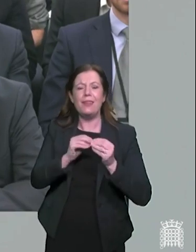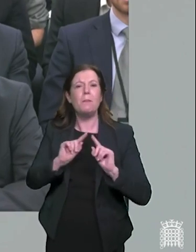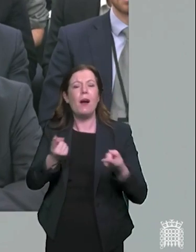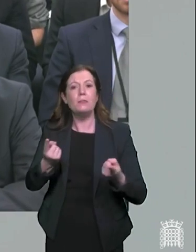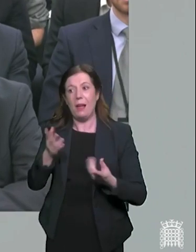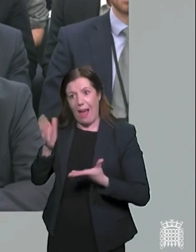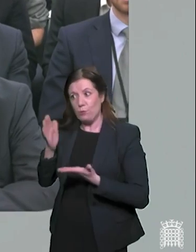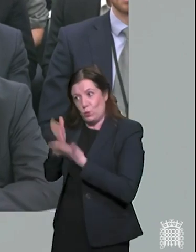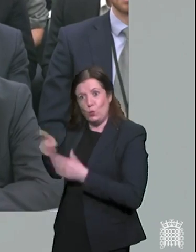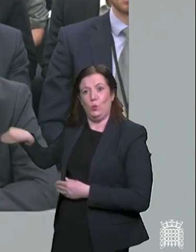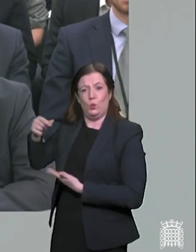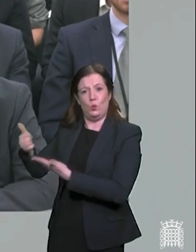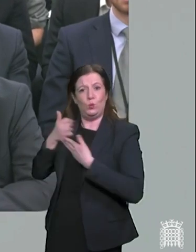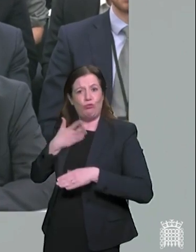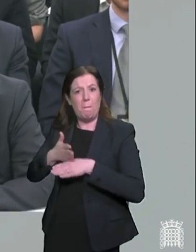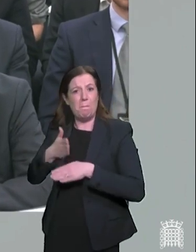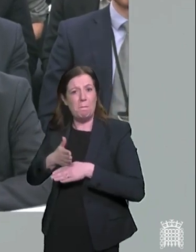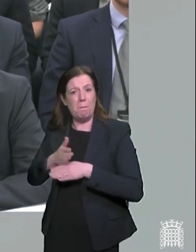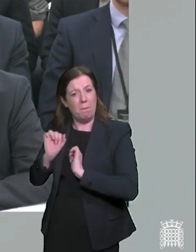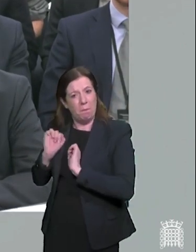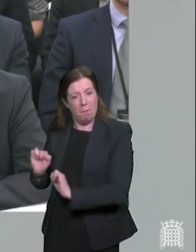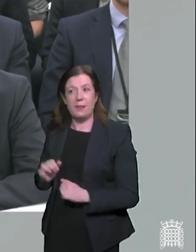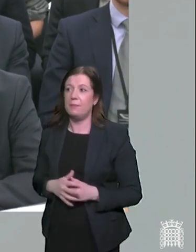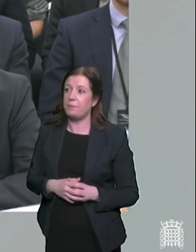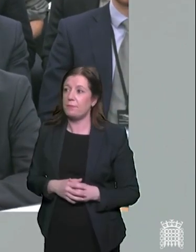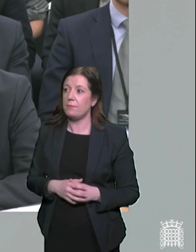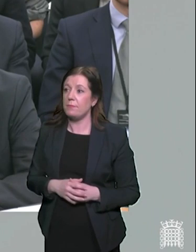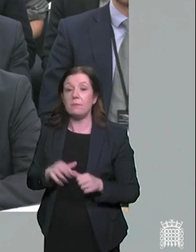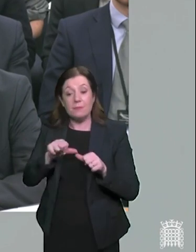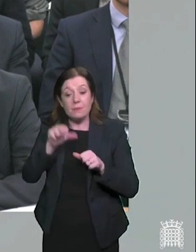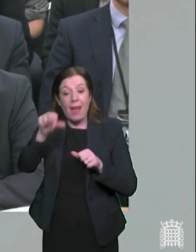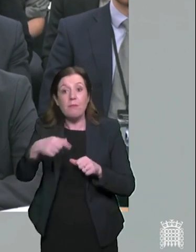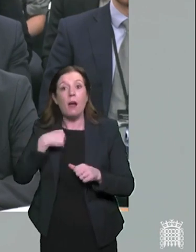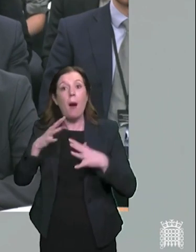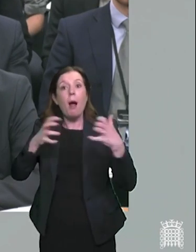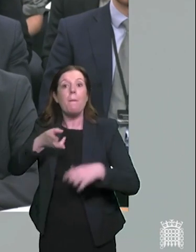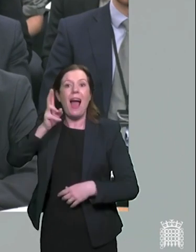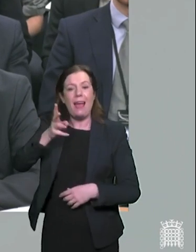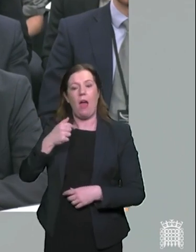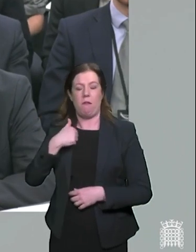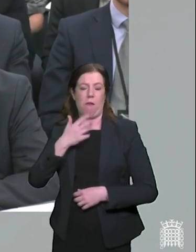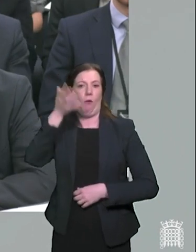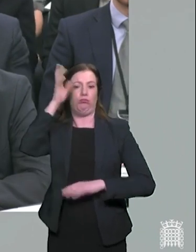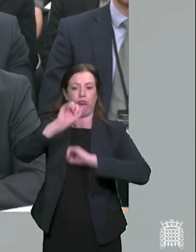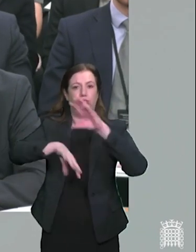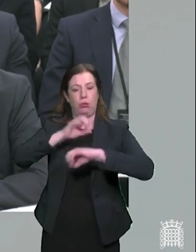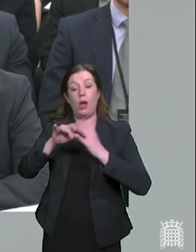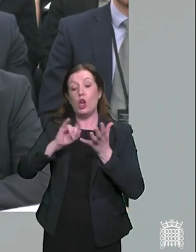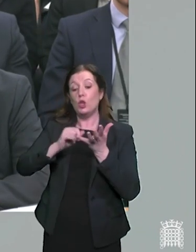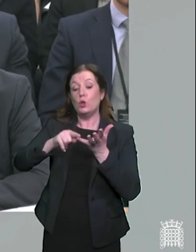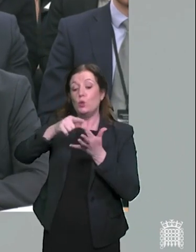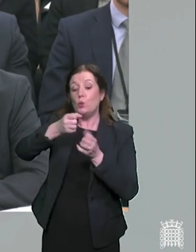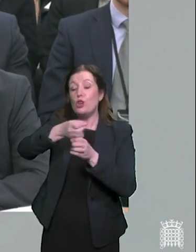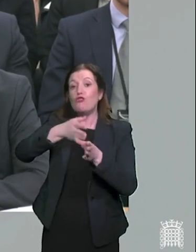Finally, the committee criticises the manner in which I corrected the record. I corrected the record on the day of Sue Gray's